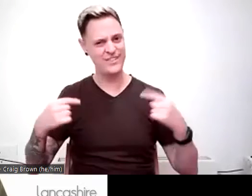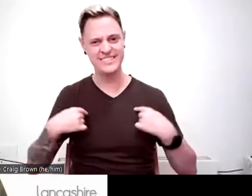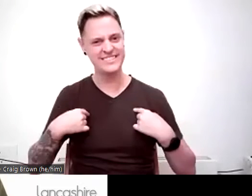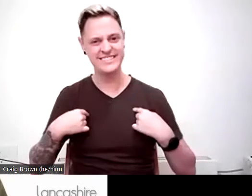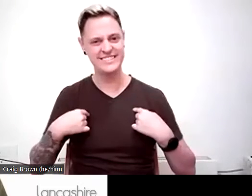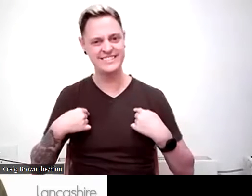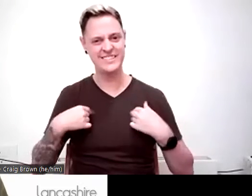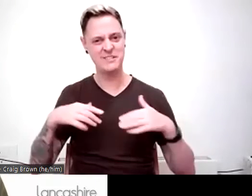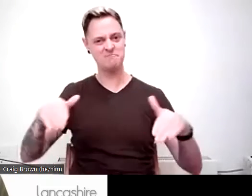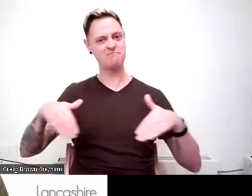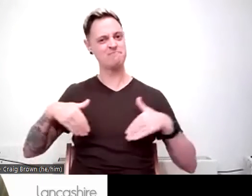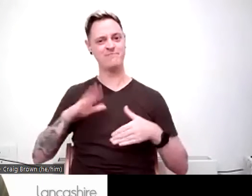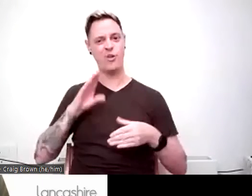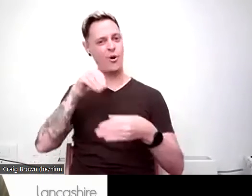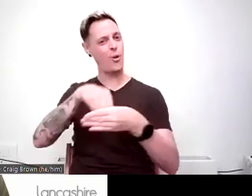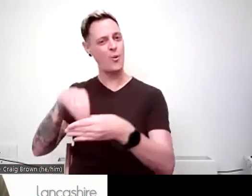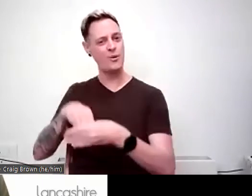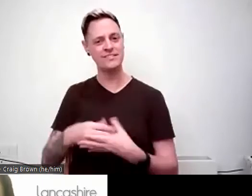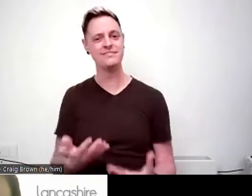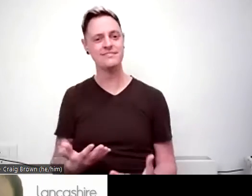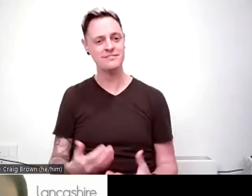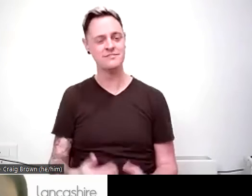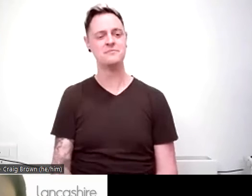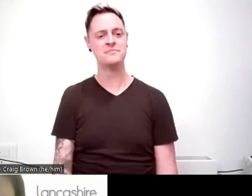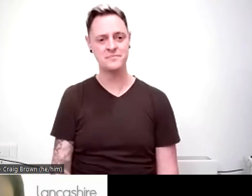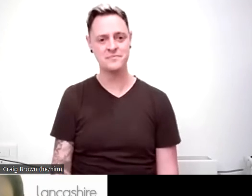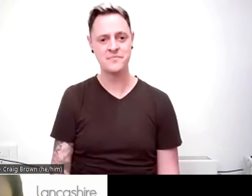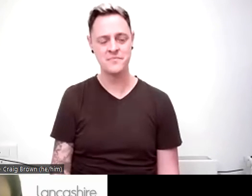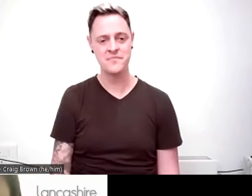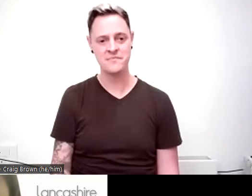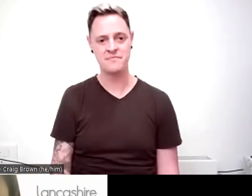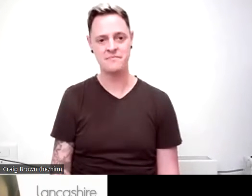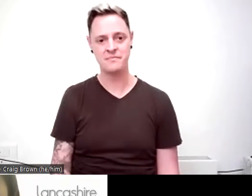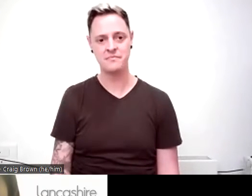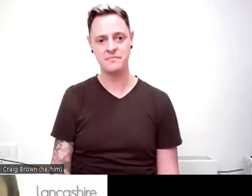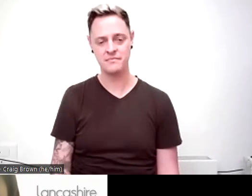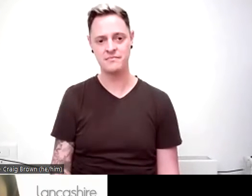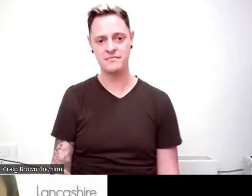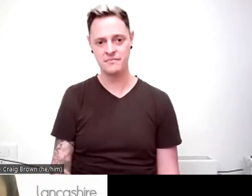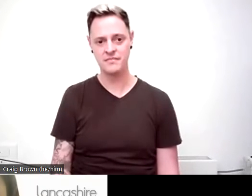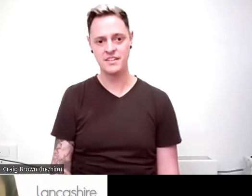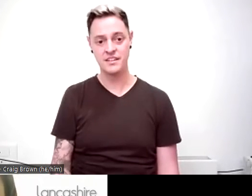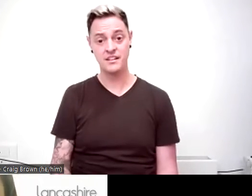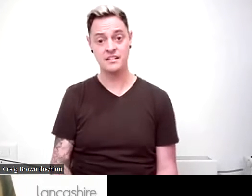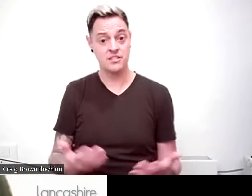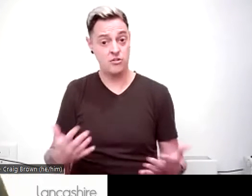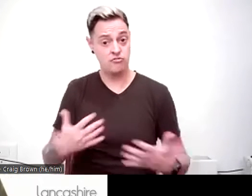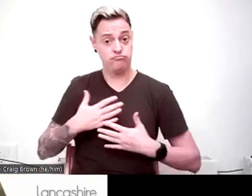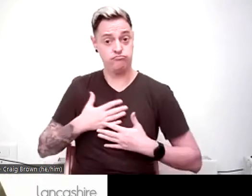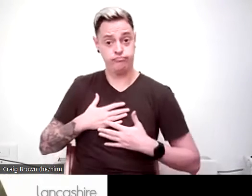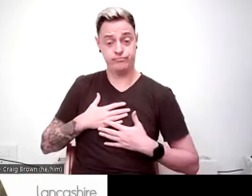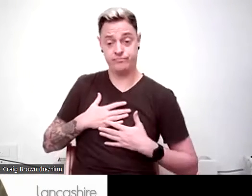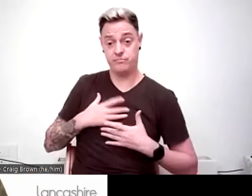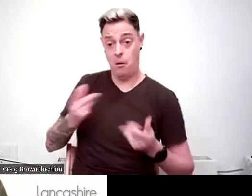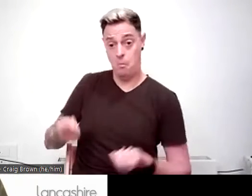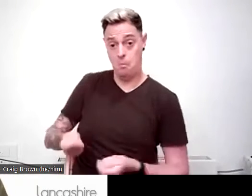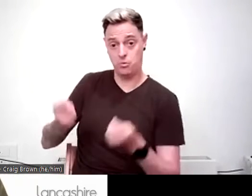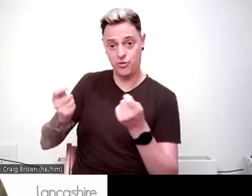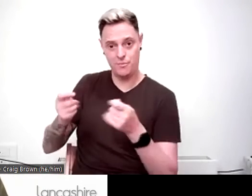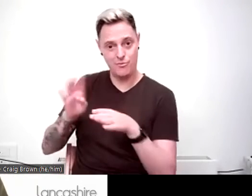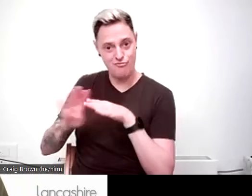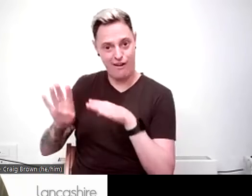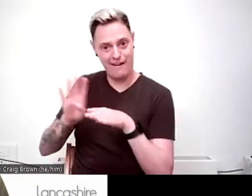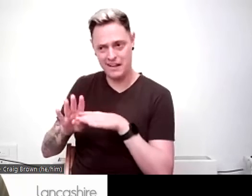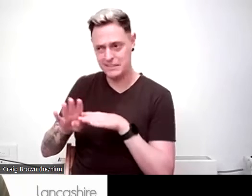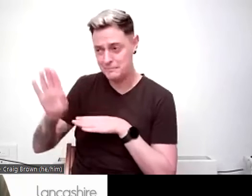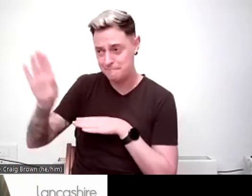around, when I kind of brought that up as like, I guess like a critique, it was just to kind of, rather than just